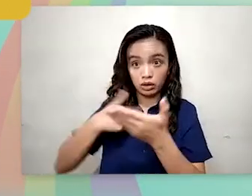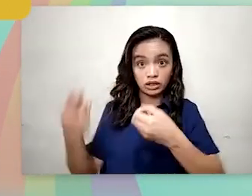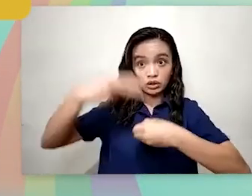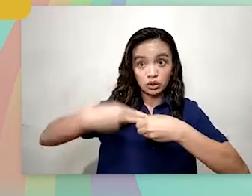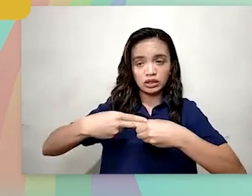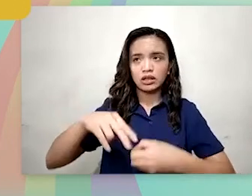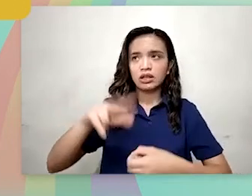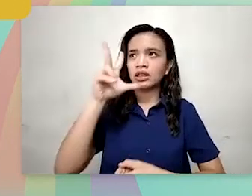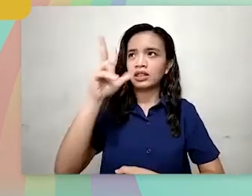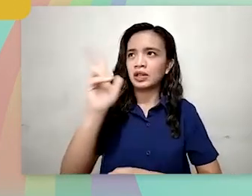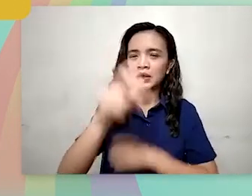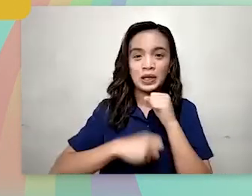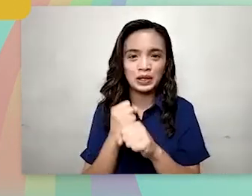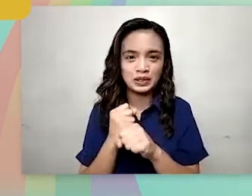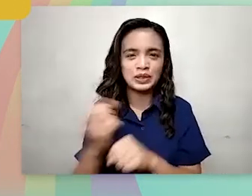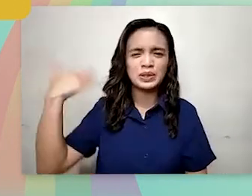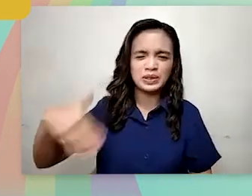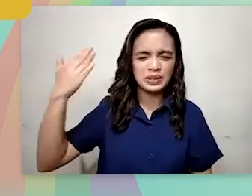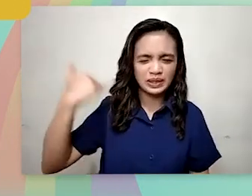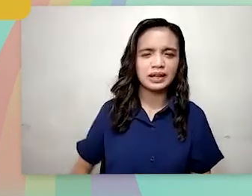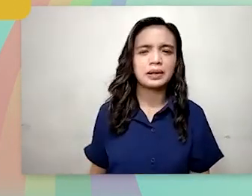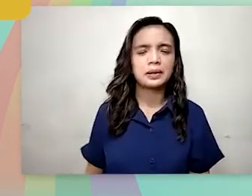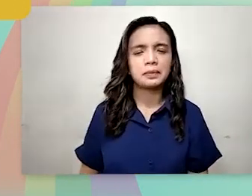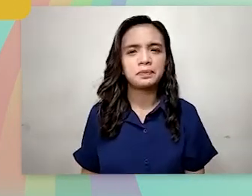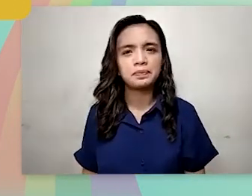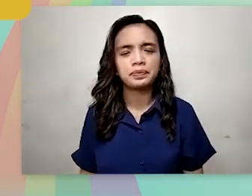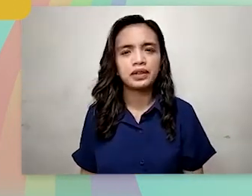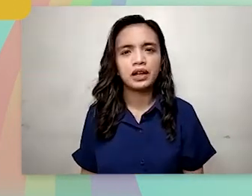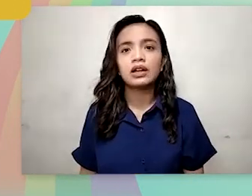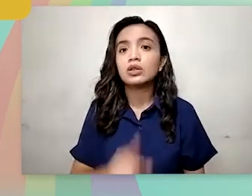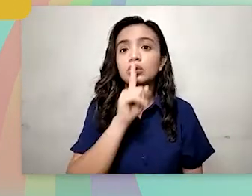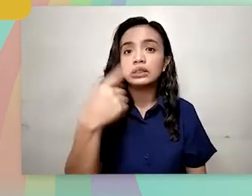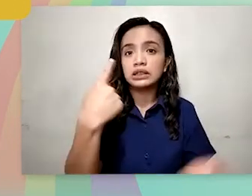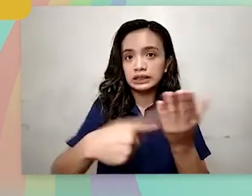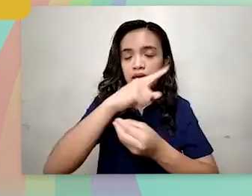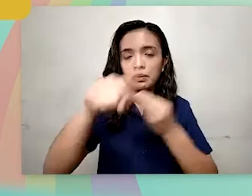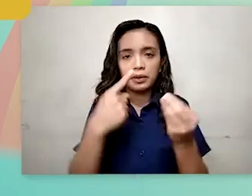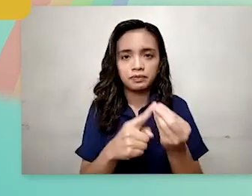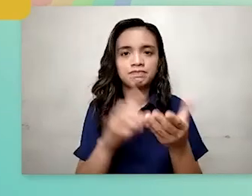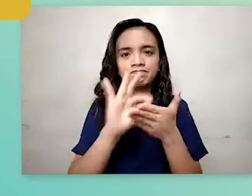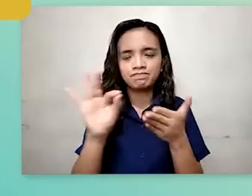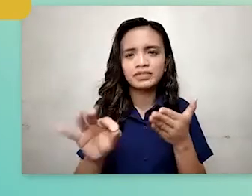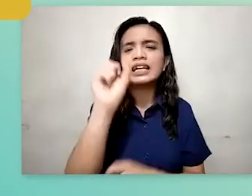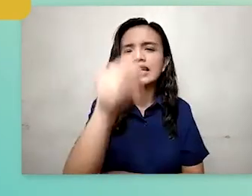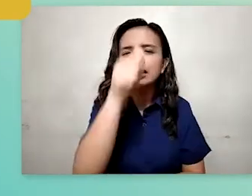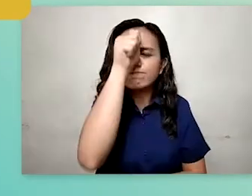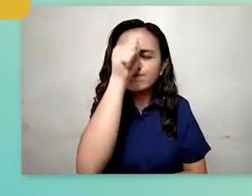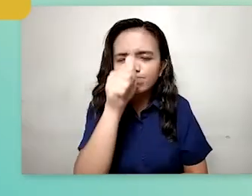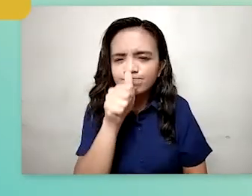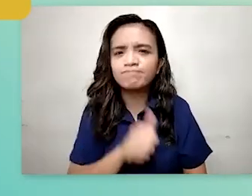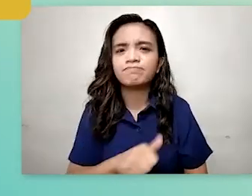PhilExport 3 decades ago, that sounded too long, they were already talking about financing. So